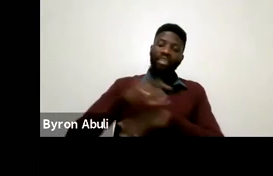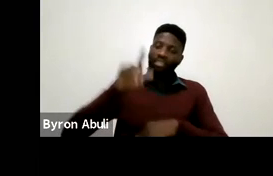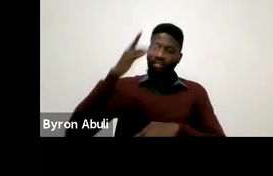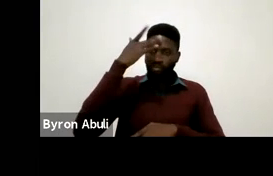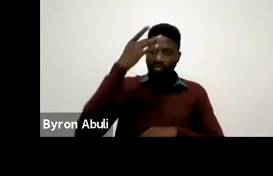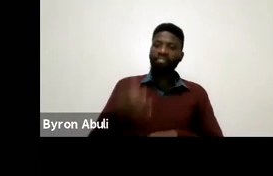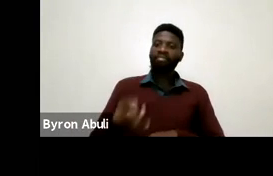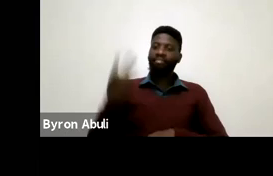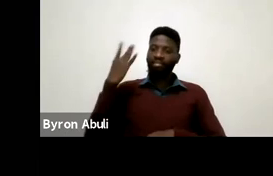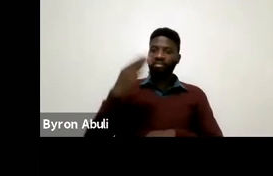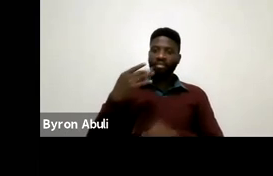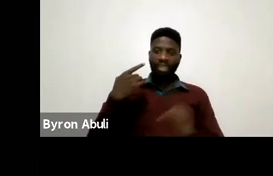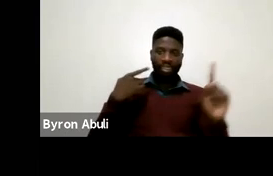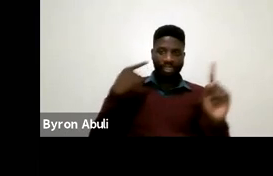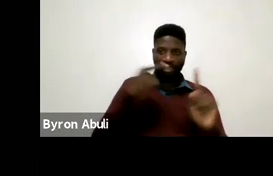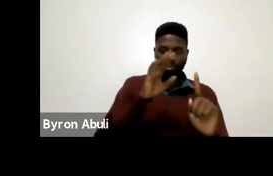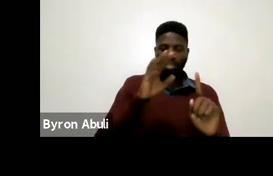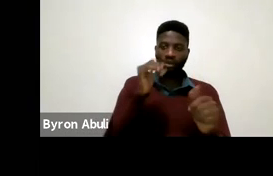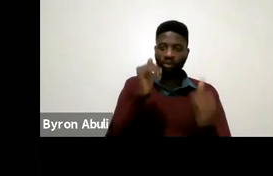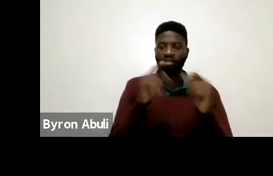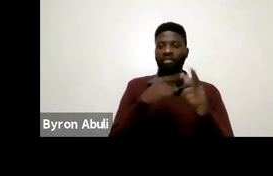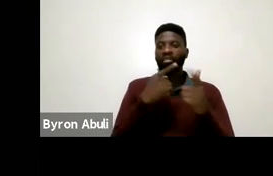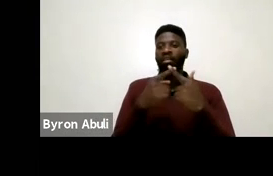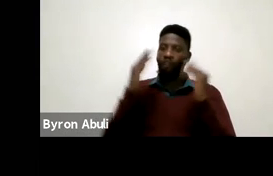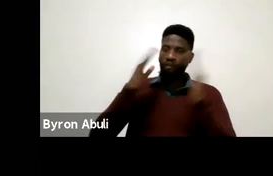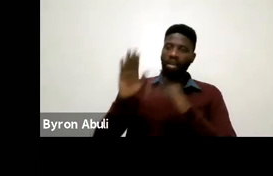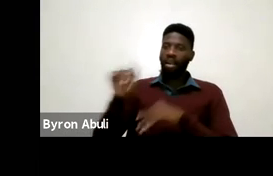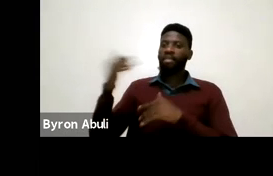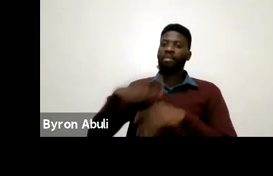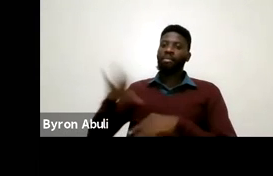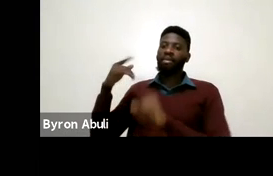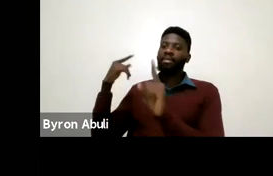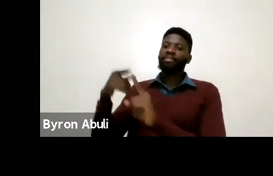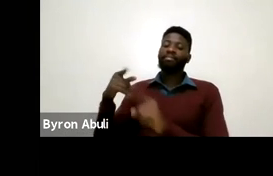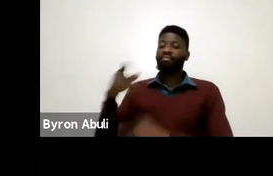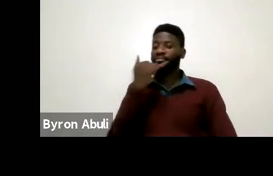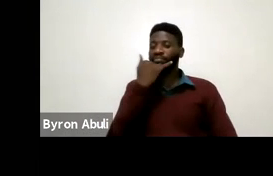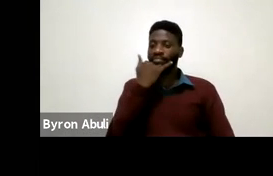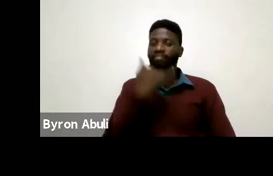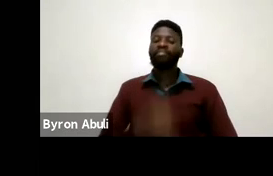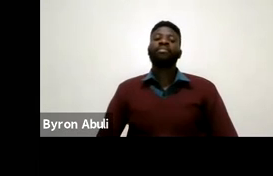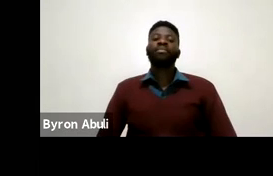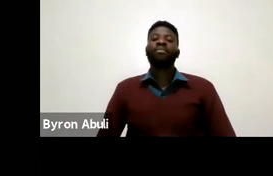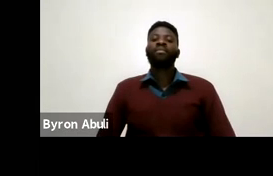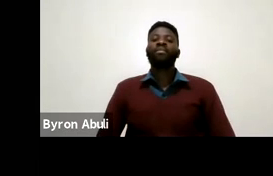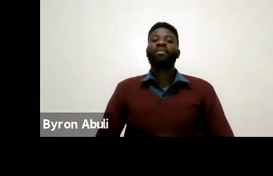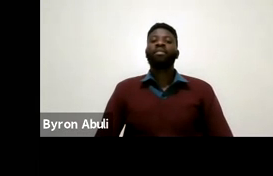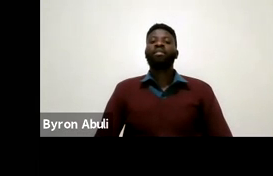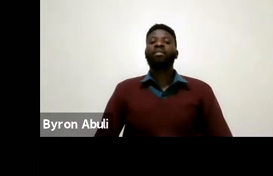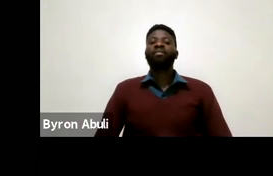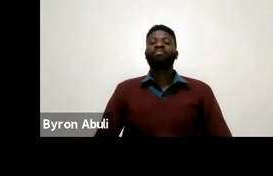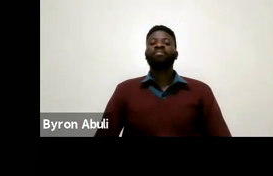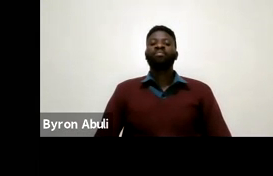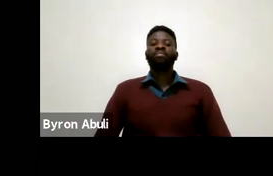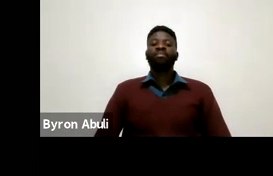dreams. That's where we may go wrong, and actually that is the major undoing for many of us. In terms of controlling the goal, just to